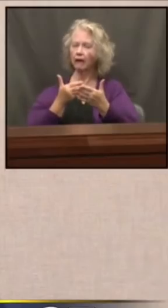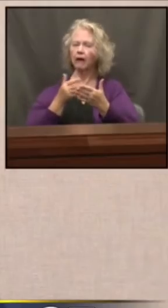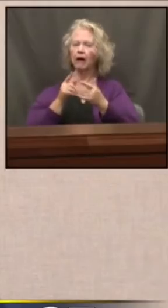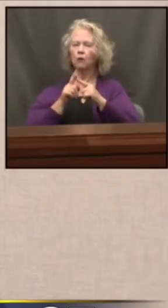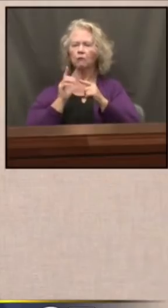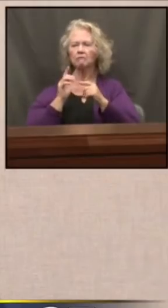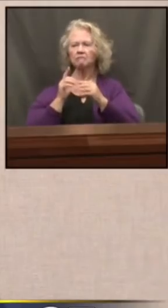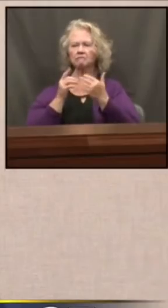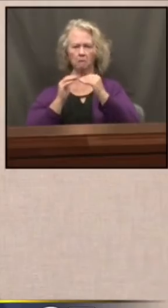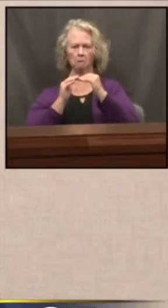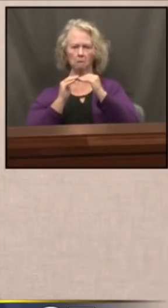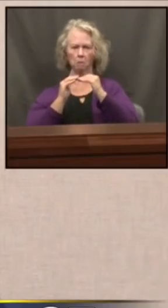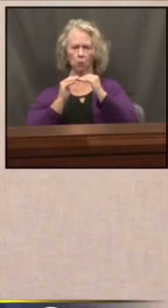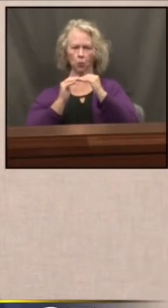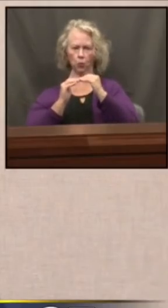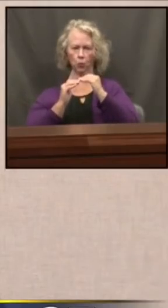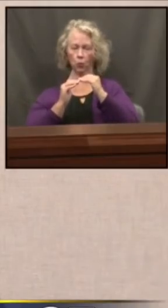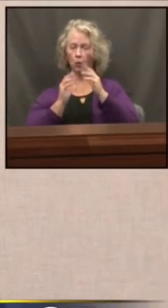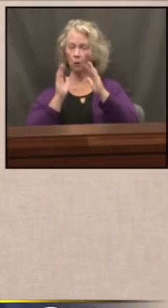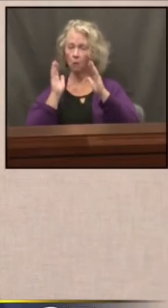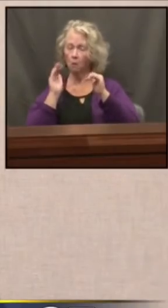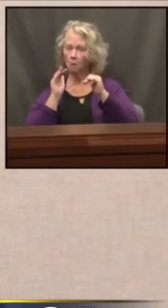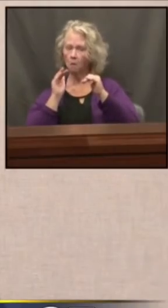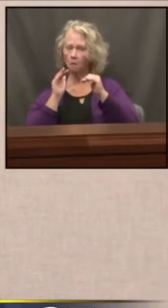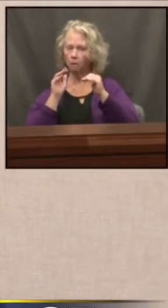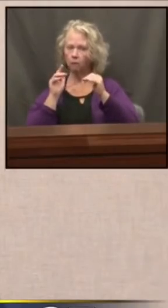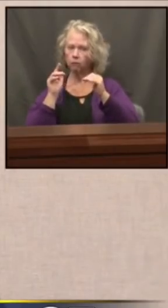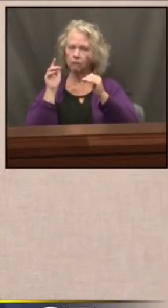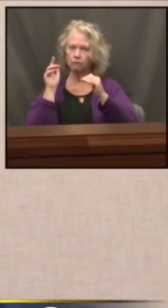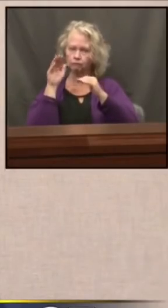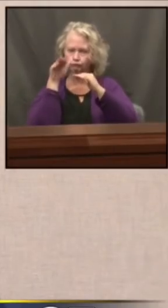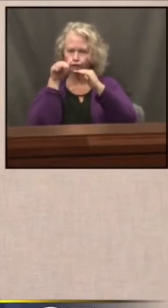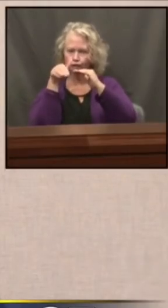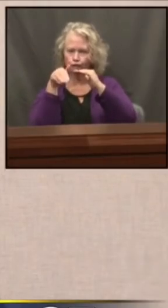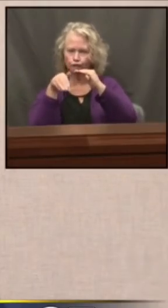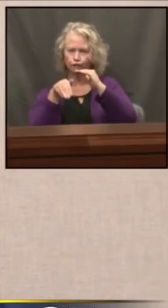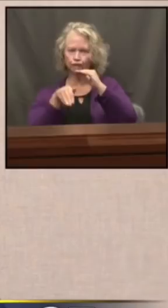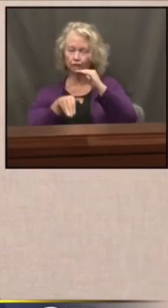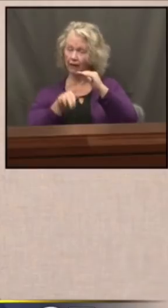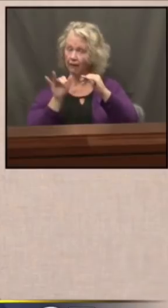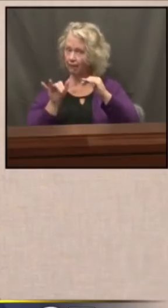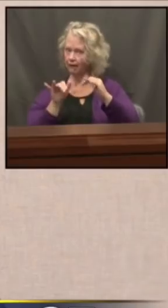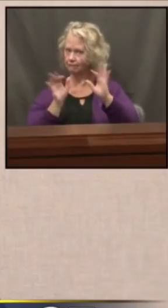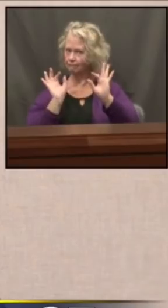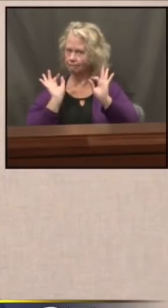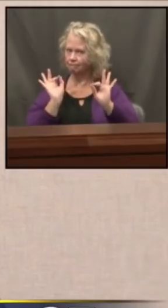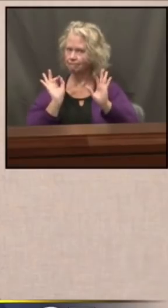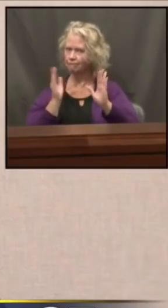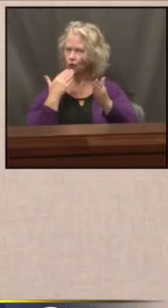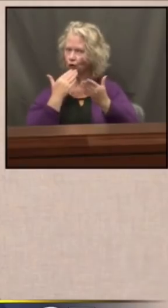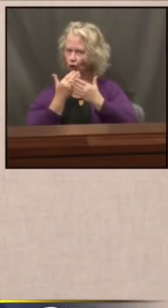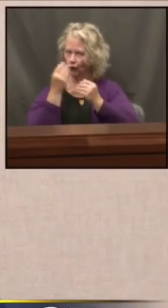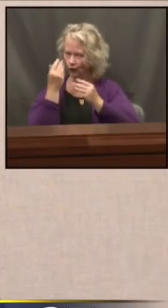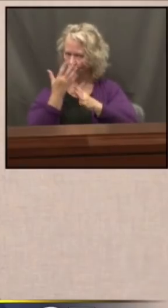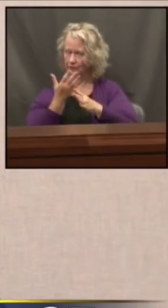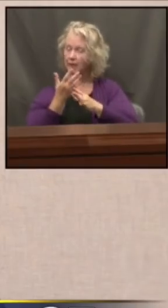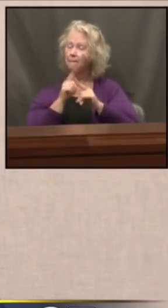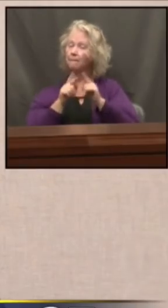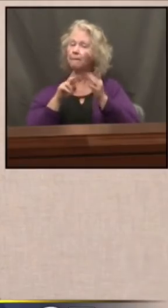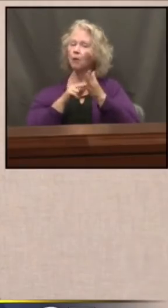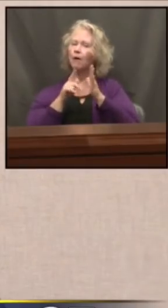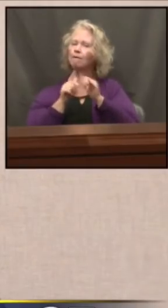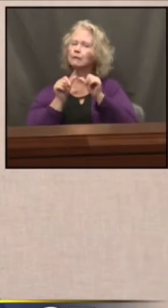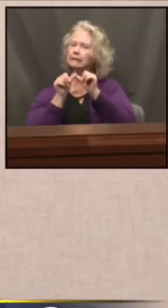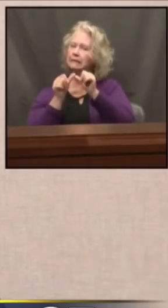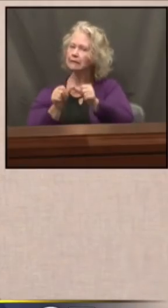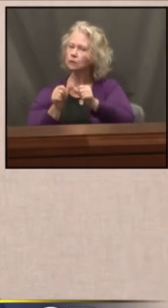plateaued and potentially going further down, which is really good news for Connecticut. I think we need to continue our vaccination